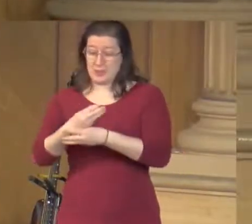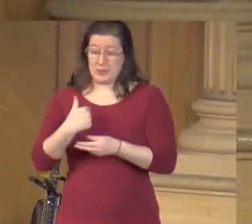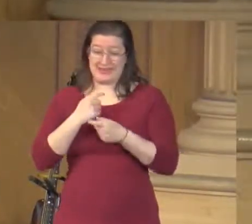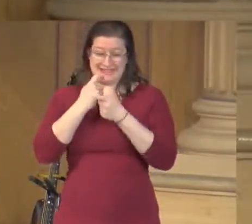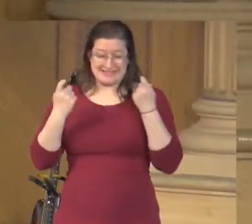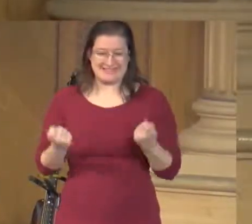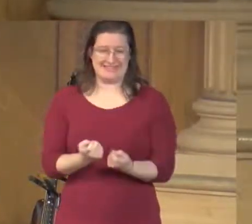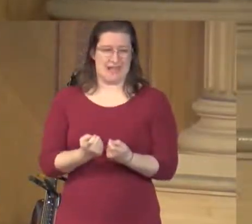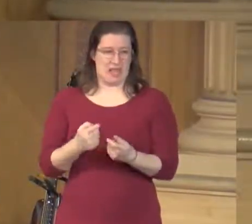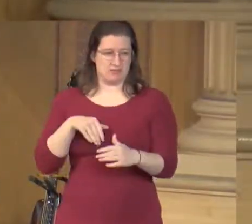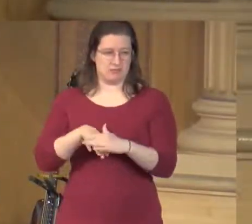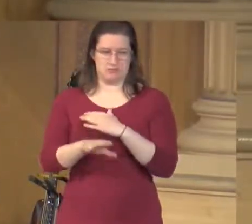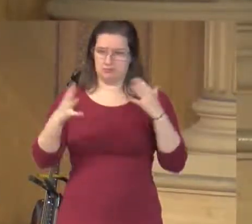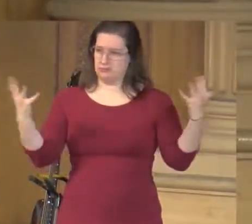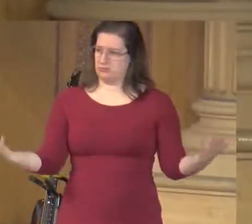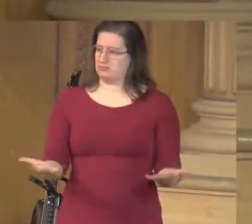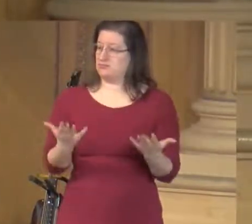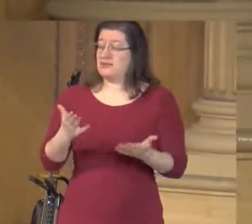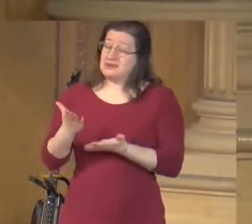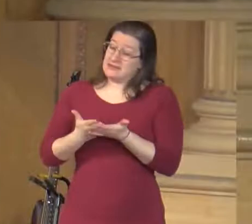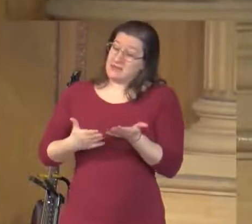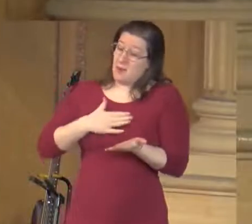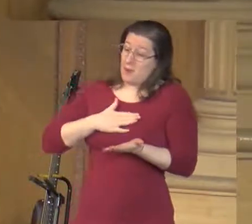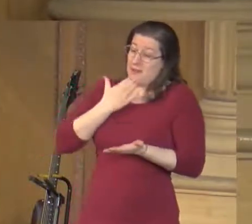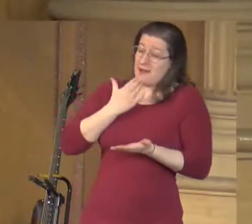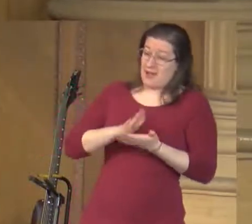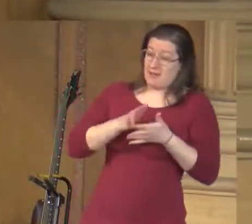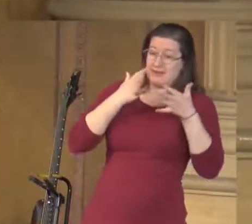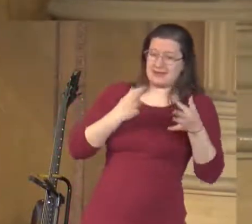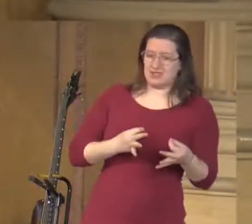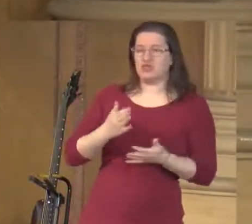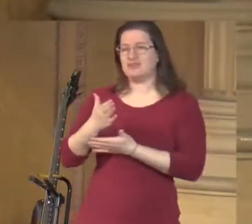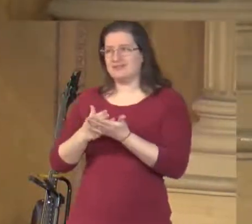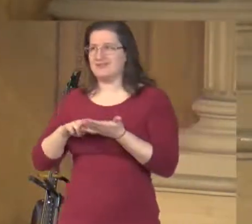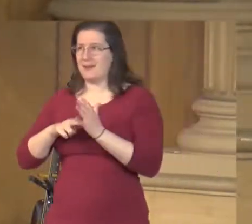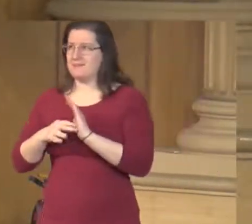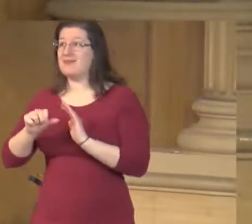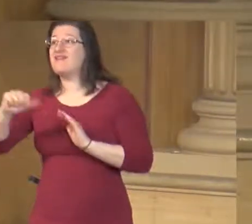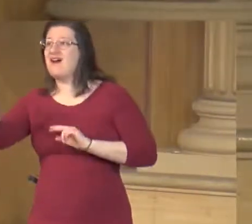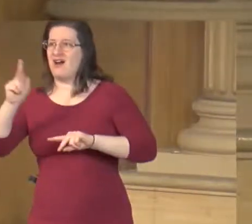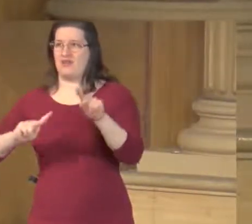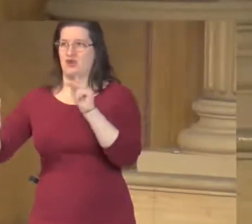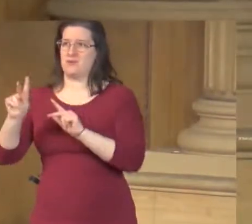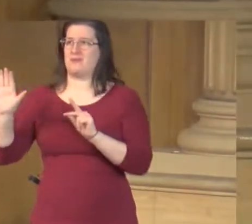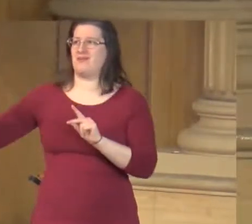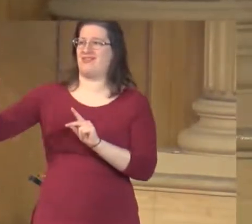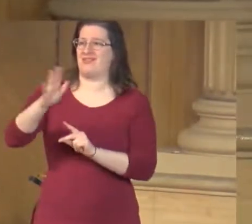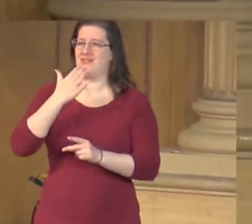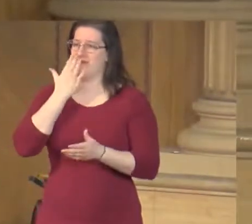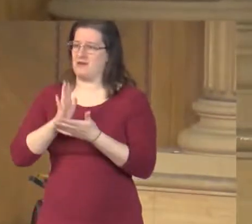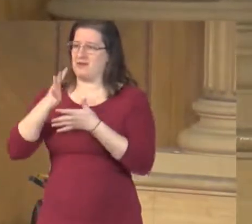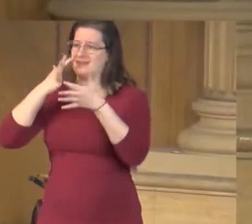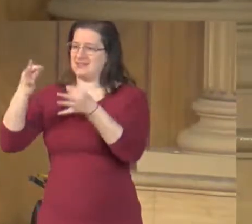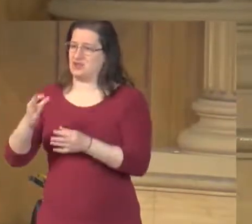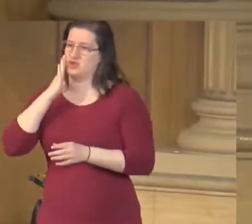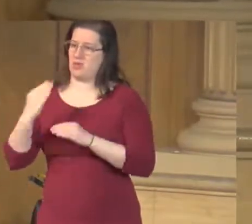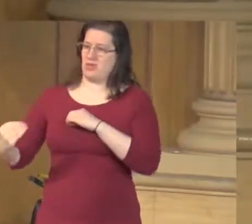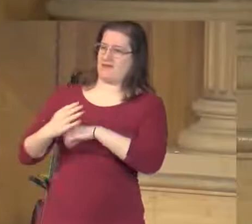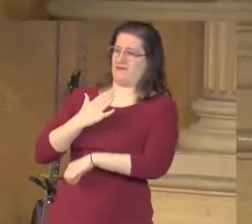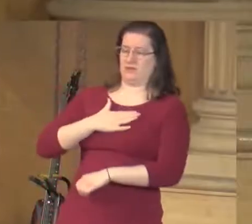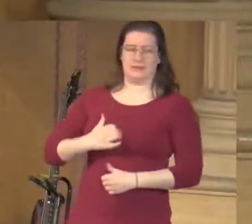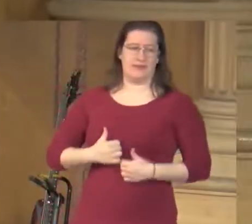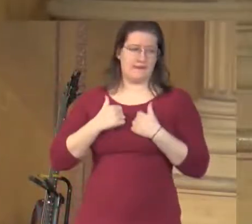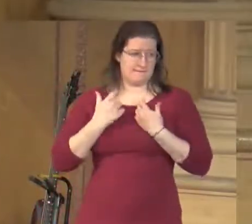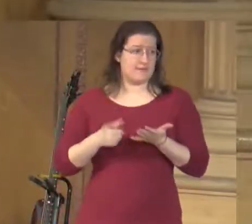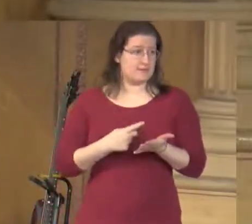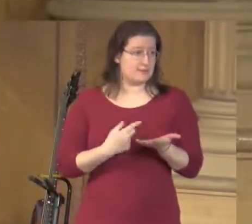of bad choices you've made. Some is because of bad choices and sins that other people have committed that didn't depend on you. And here's the thing. While we